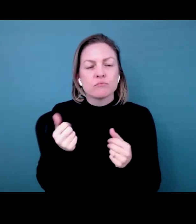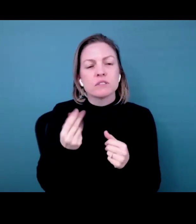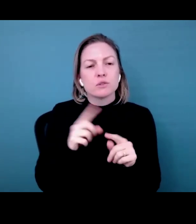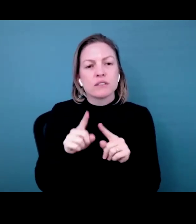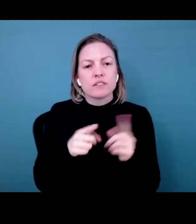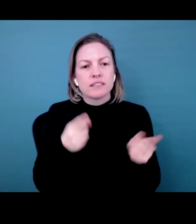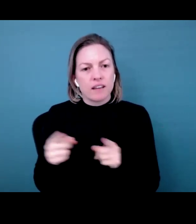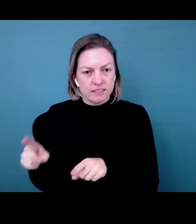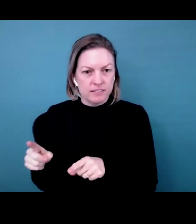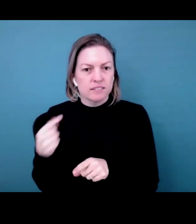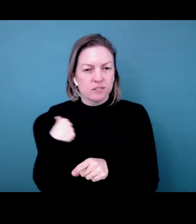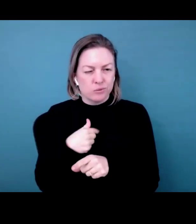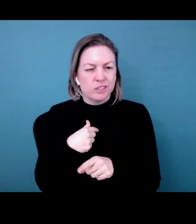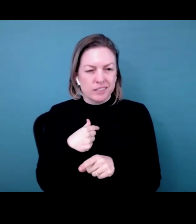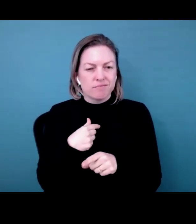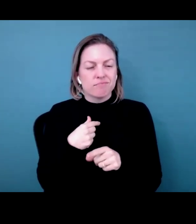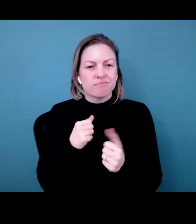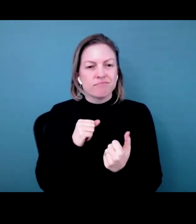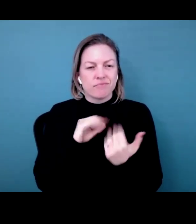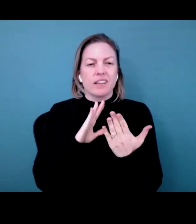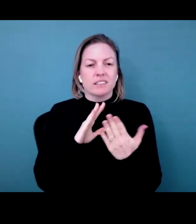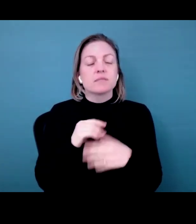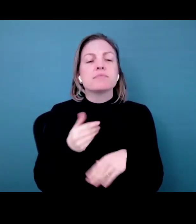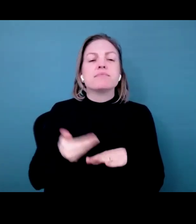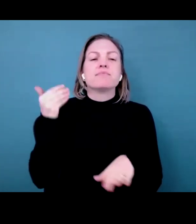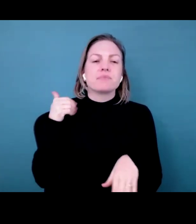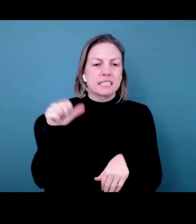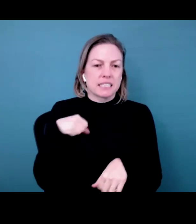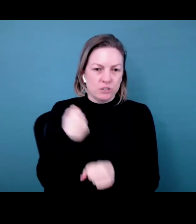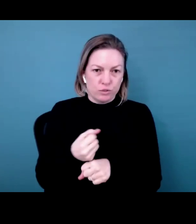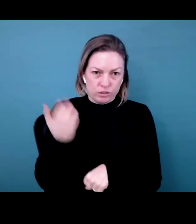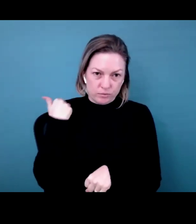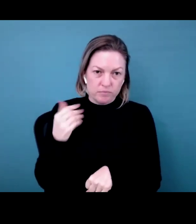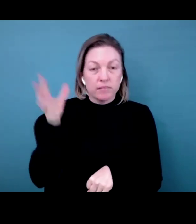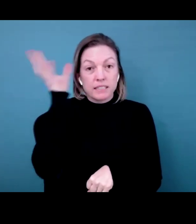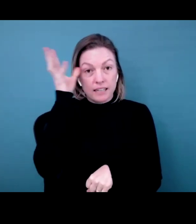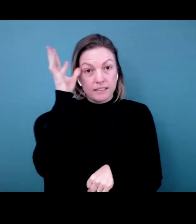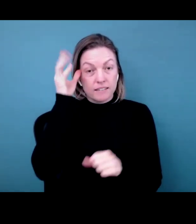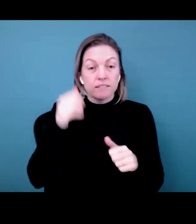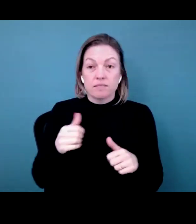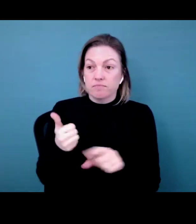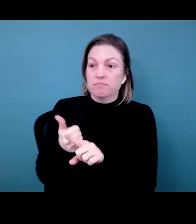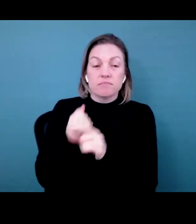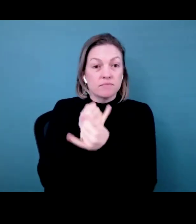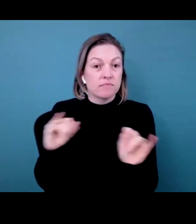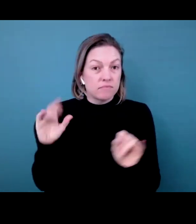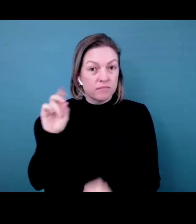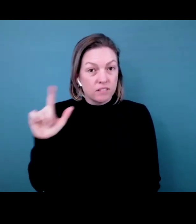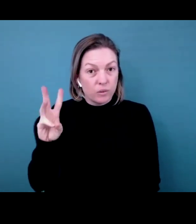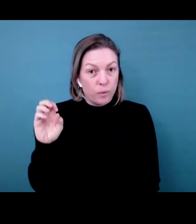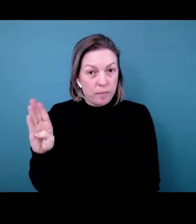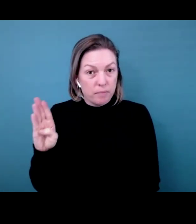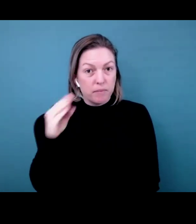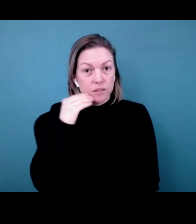that we had to deal with. But, I'll go back about 10 years. My dad was living independently in a Del Webb house in the